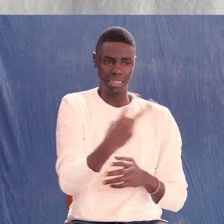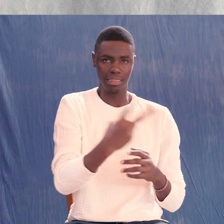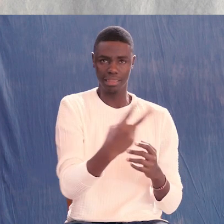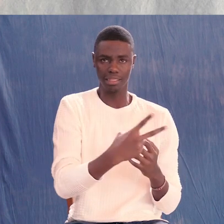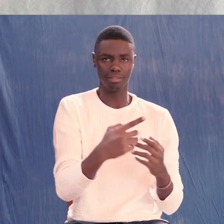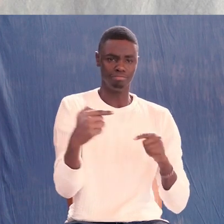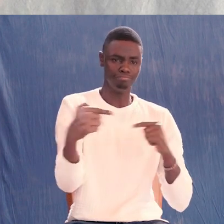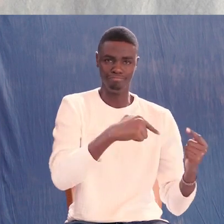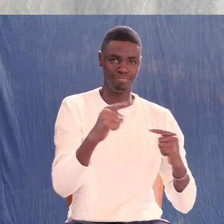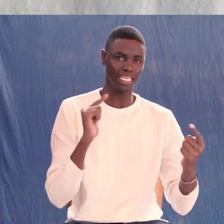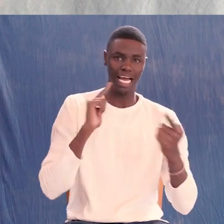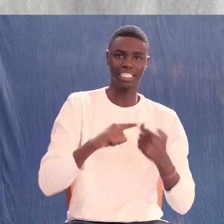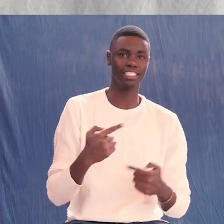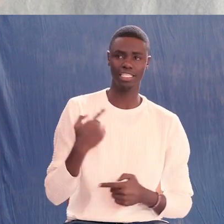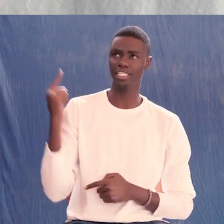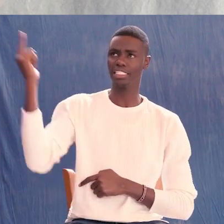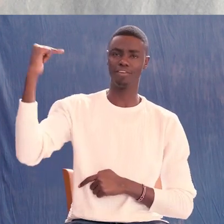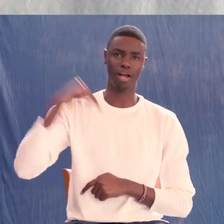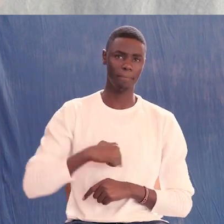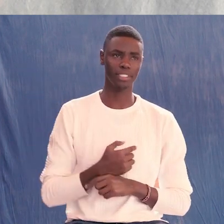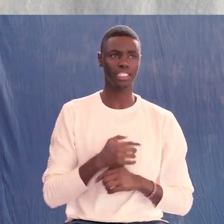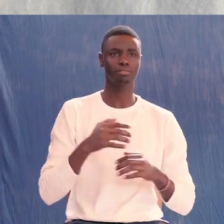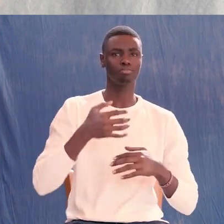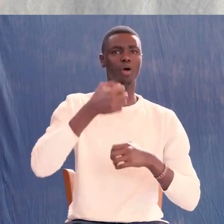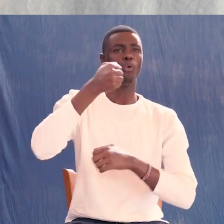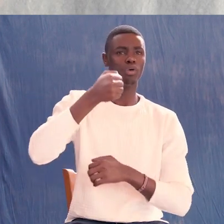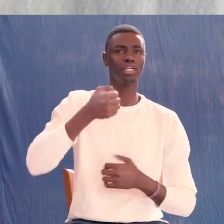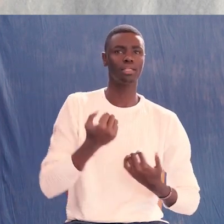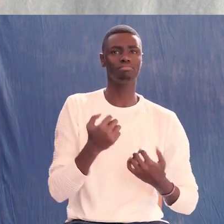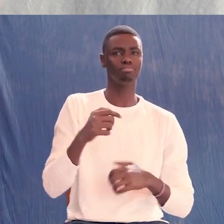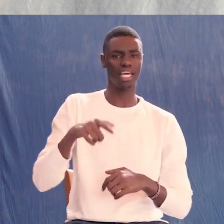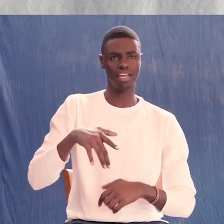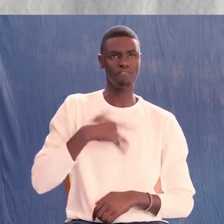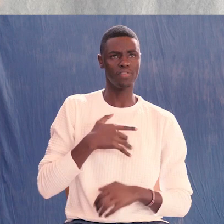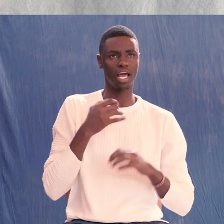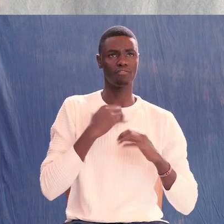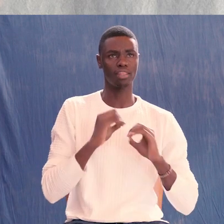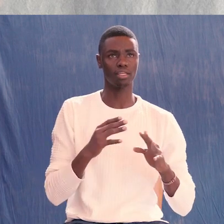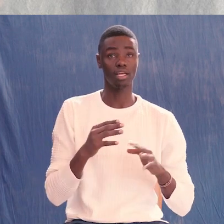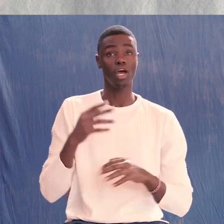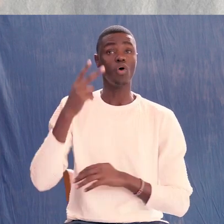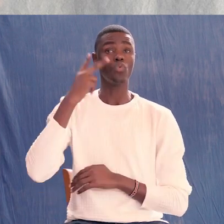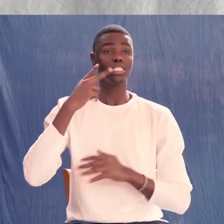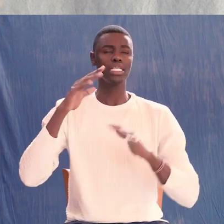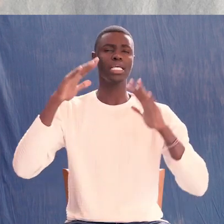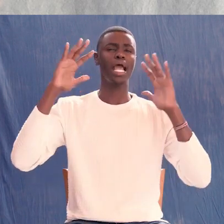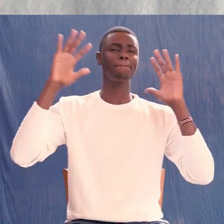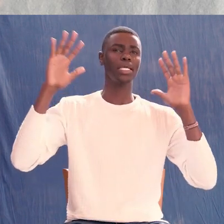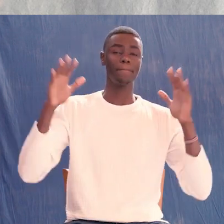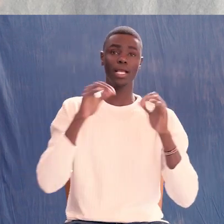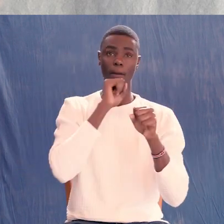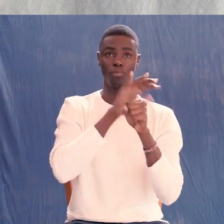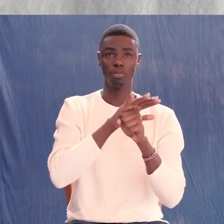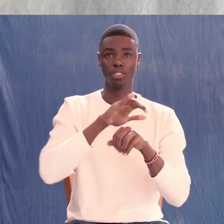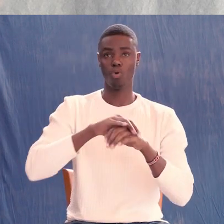come, just hold on, just be stoic. In fact, in this passage we see incredible promises on